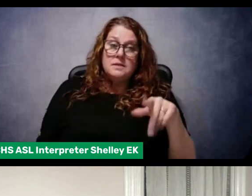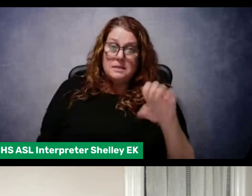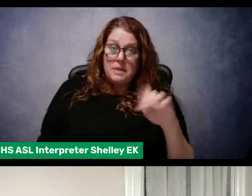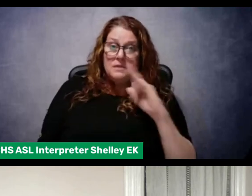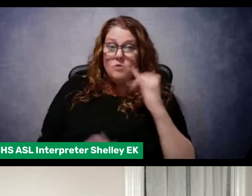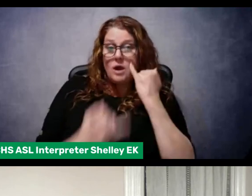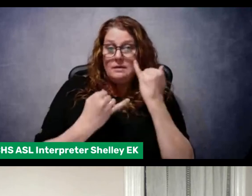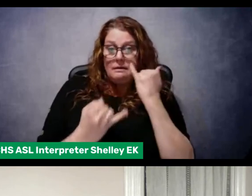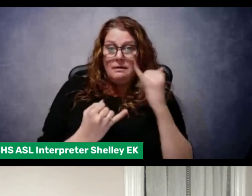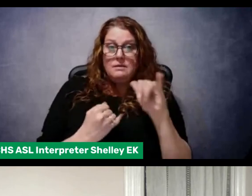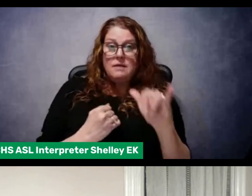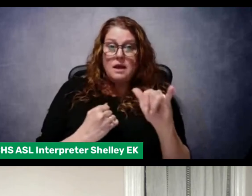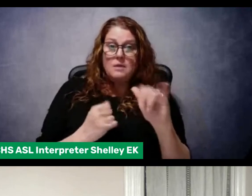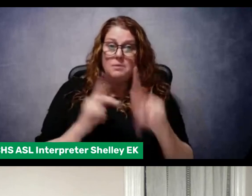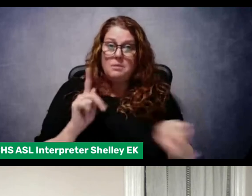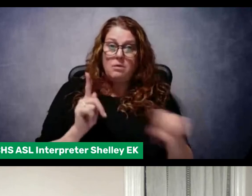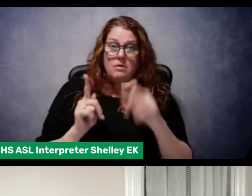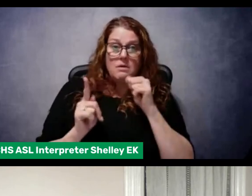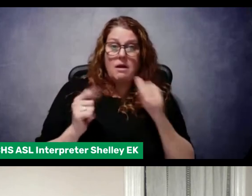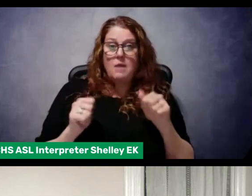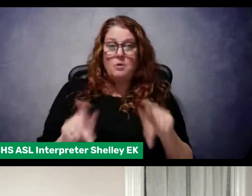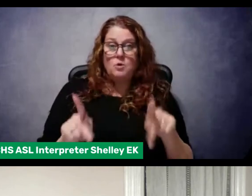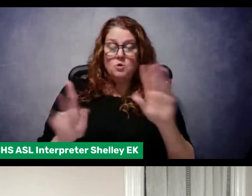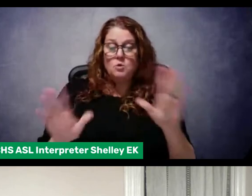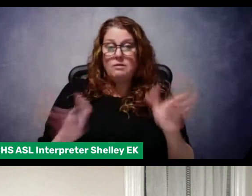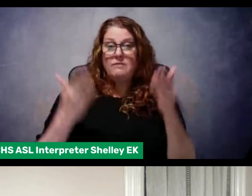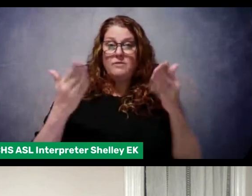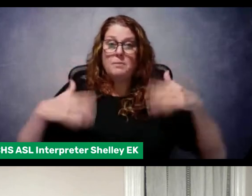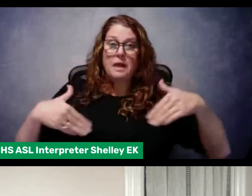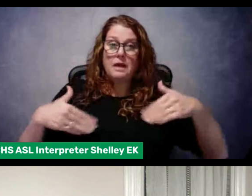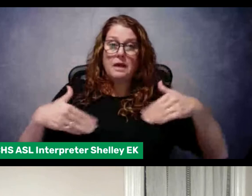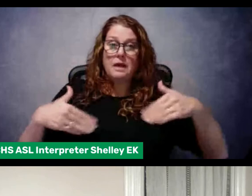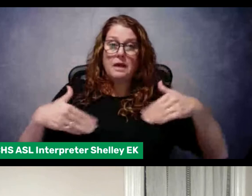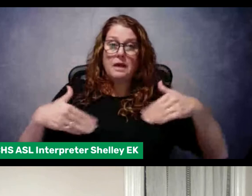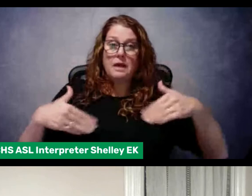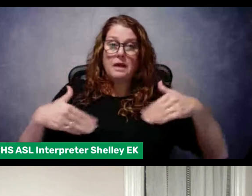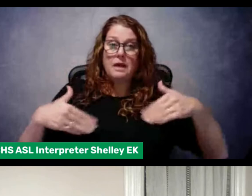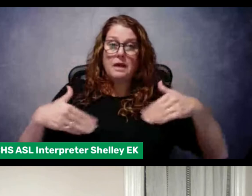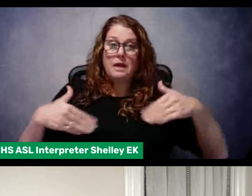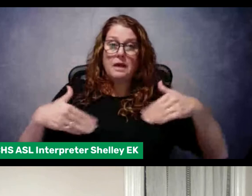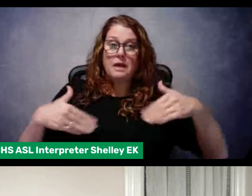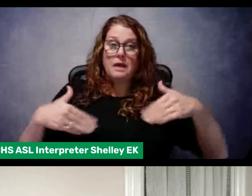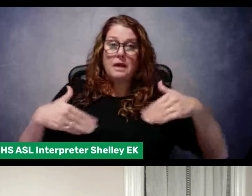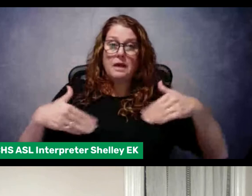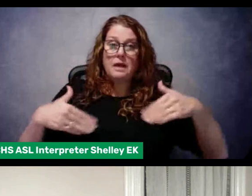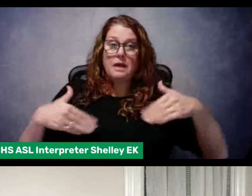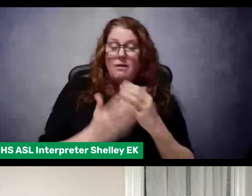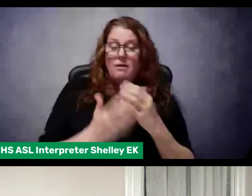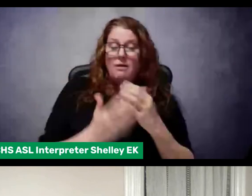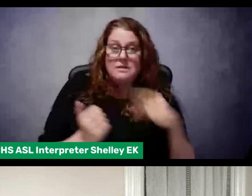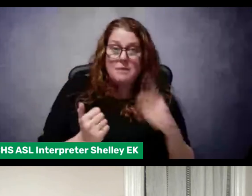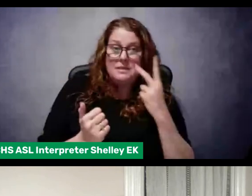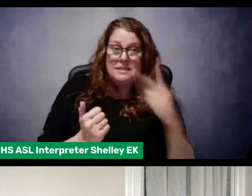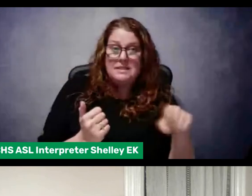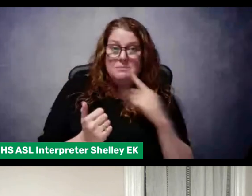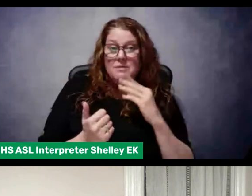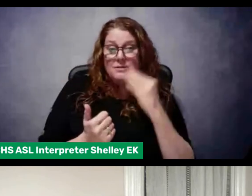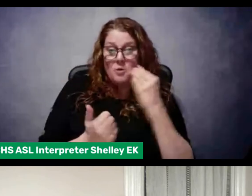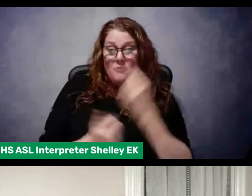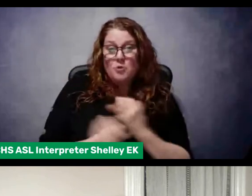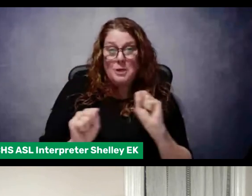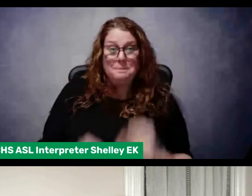that folks haven't had the chance to lift up yet, just to say that the mutual aid community loves them and sees them and has a home for you.